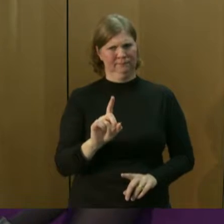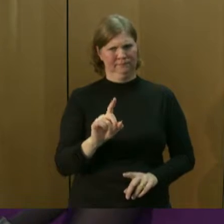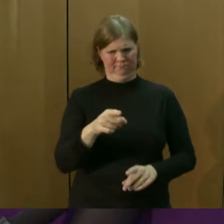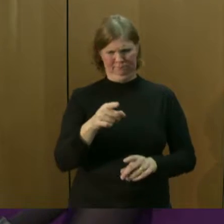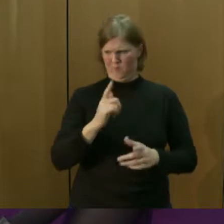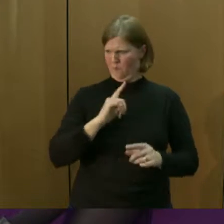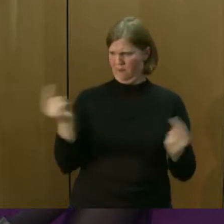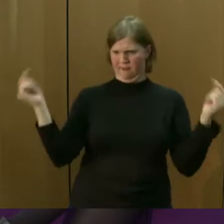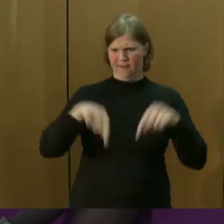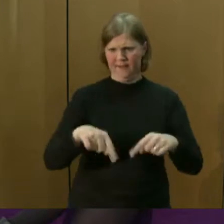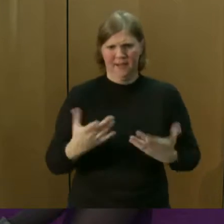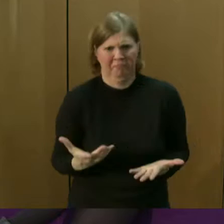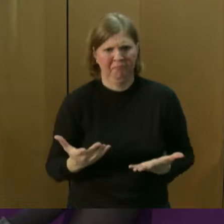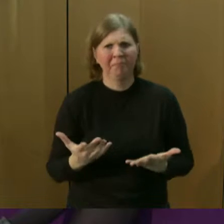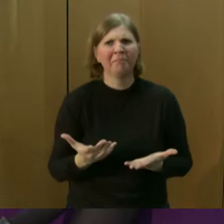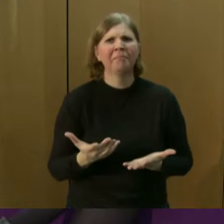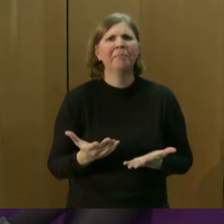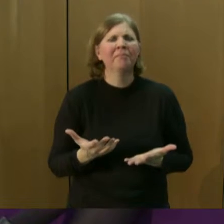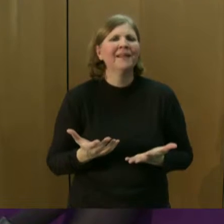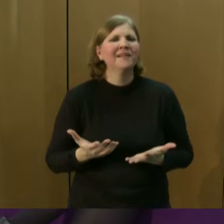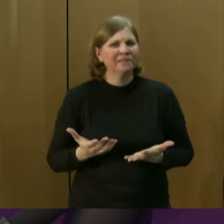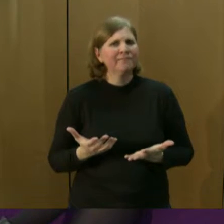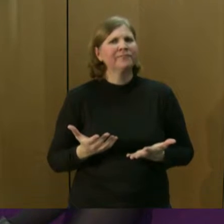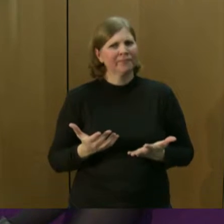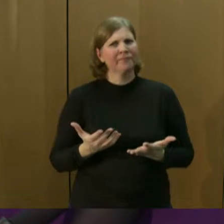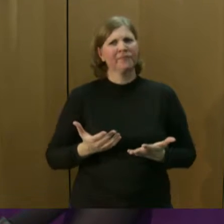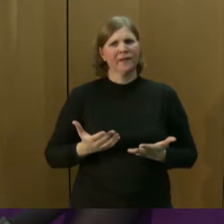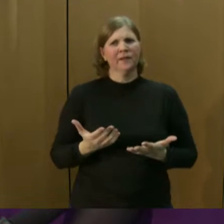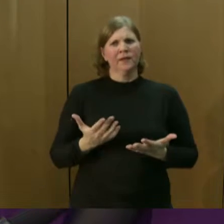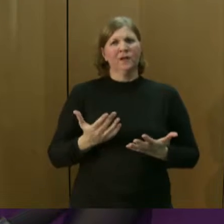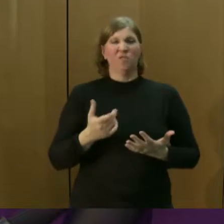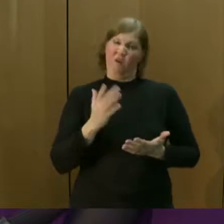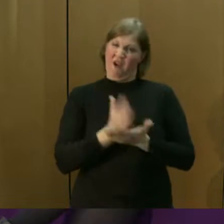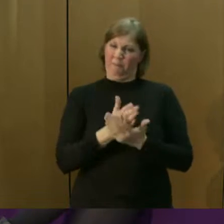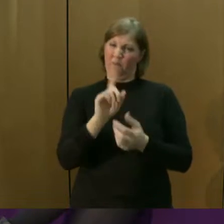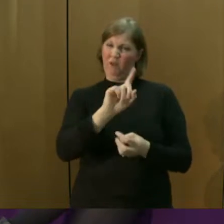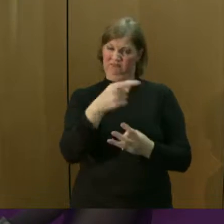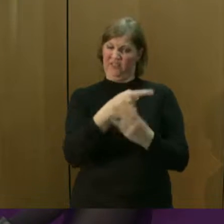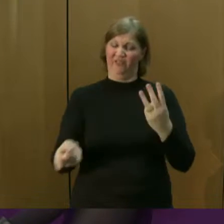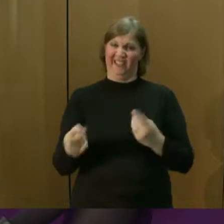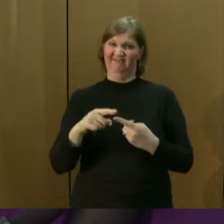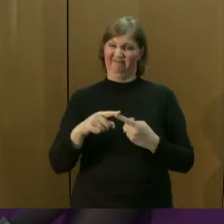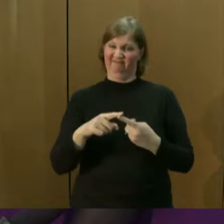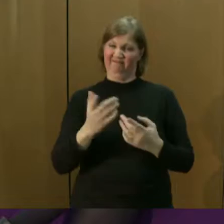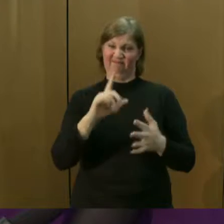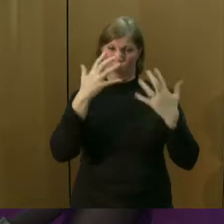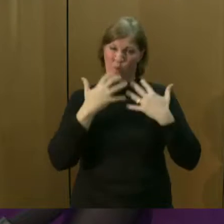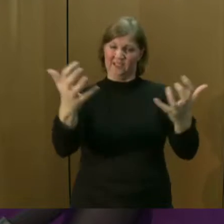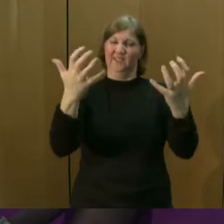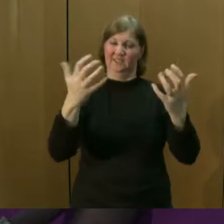talking about is that there are three distinct audience types in Edinburgh. There's a large,